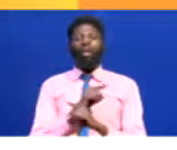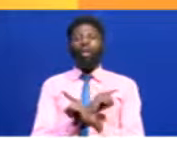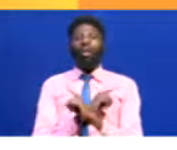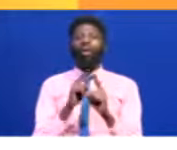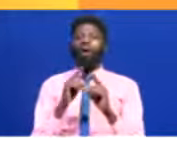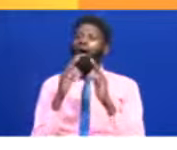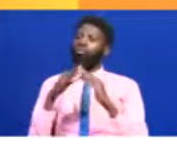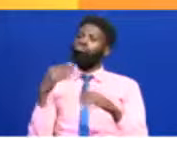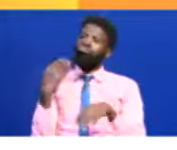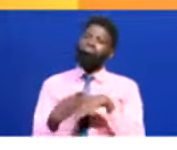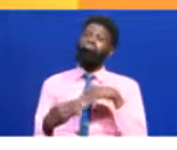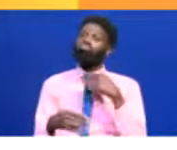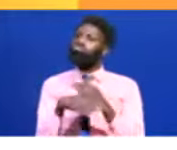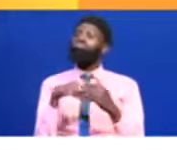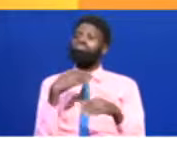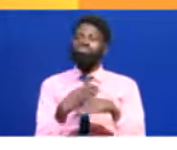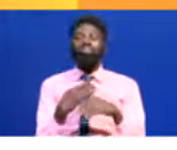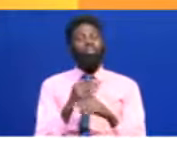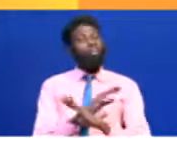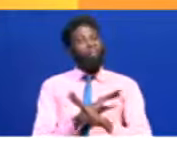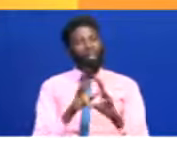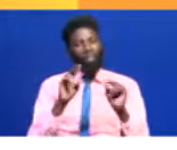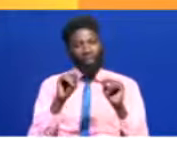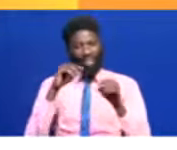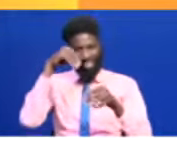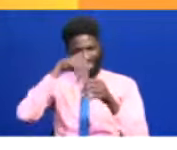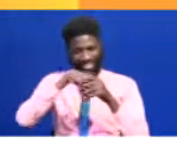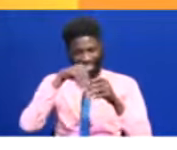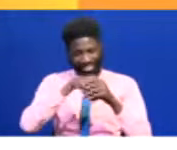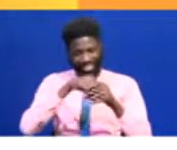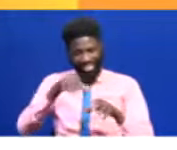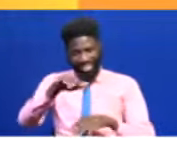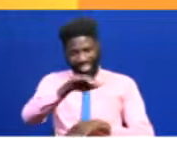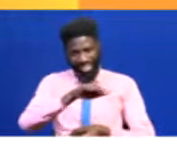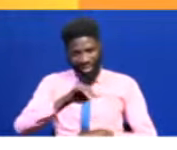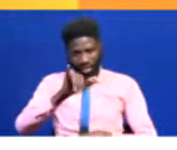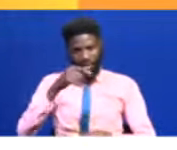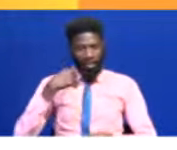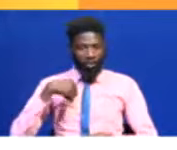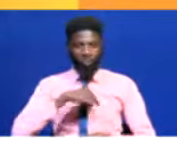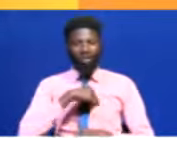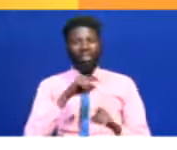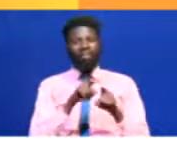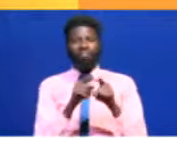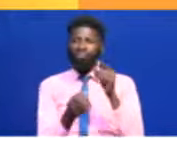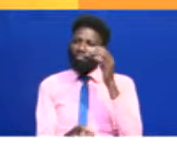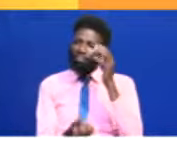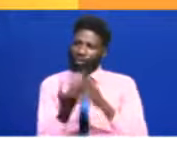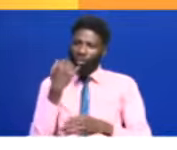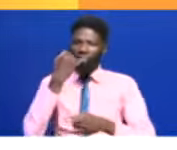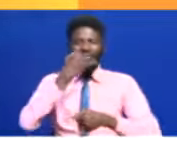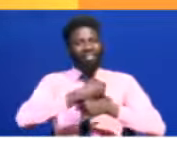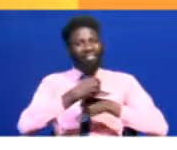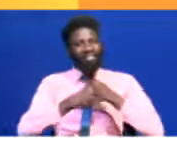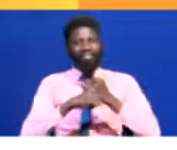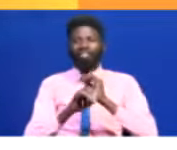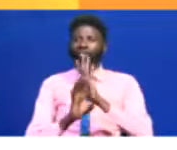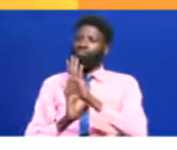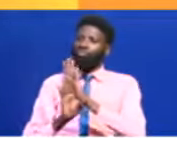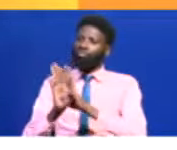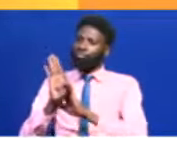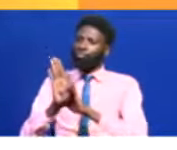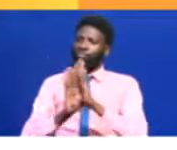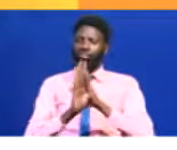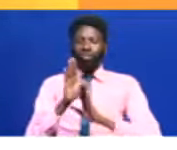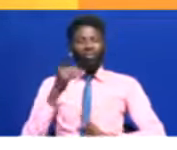houses. Within that establishment, we are coming up also with infrastructure development. We